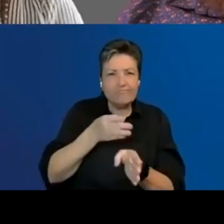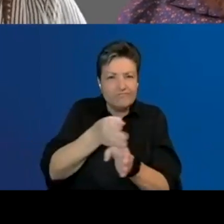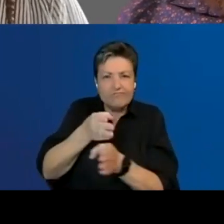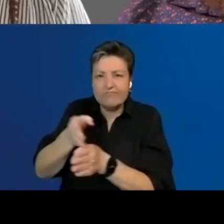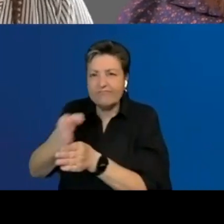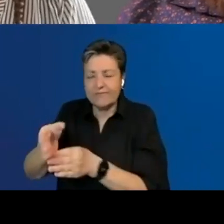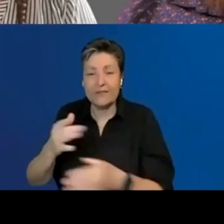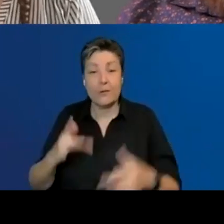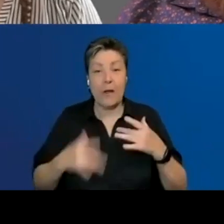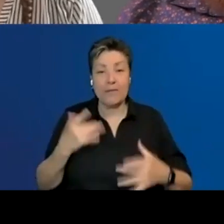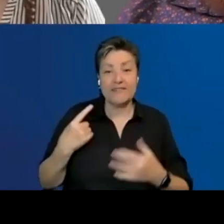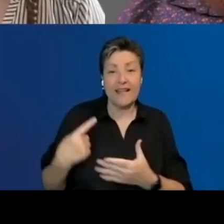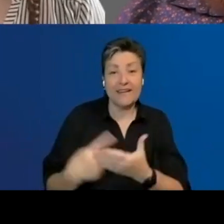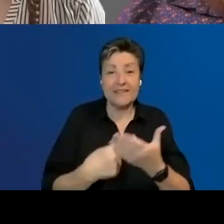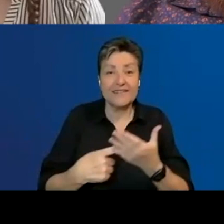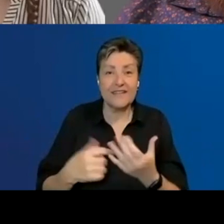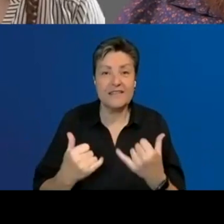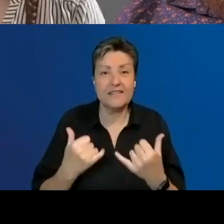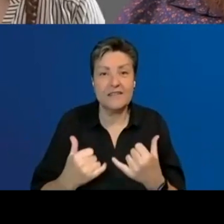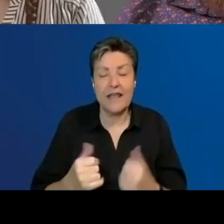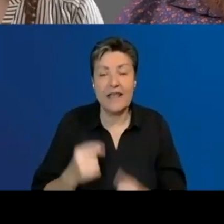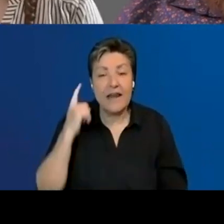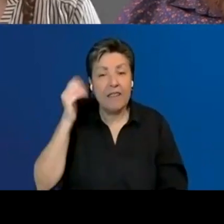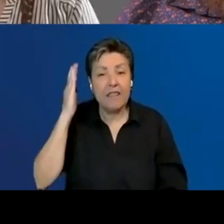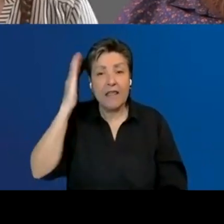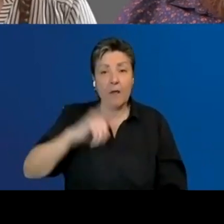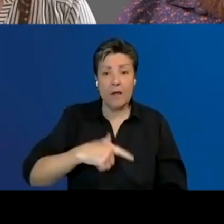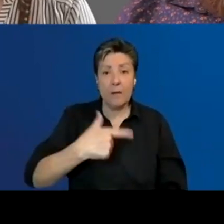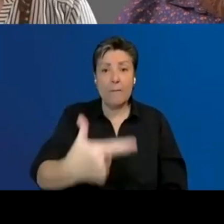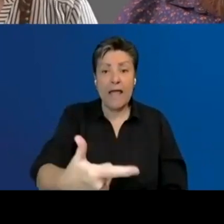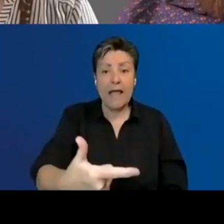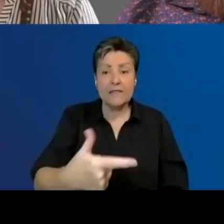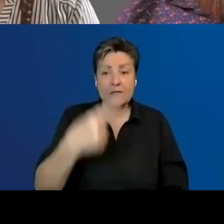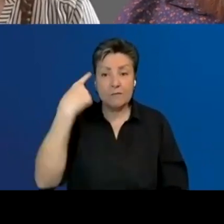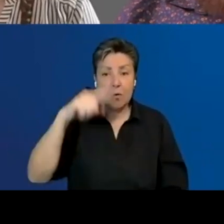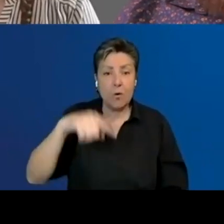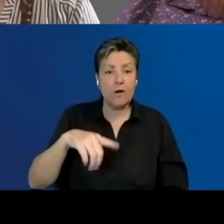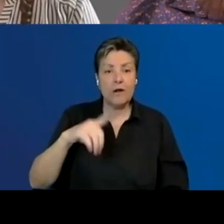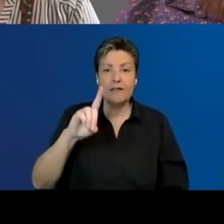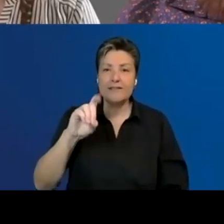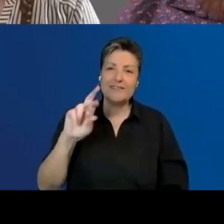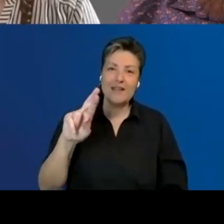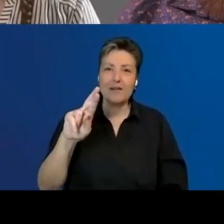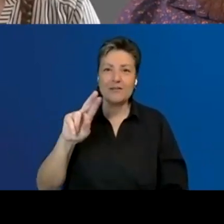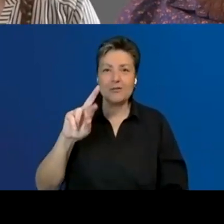today. And I think I will pass it to Dr. Rousseau.